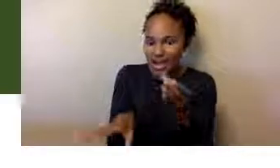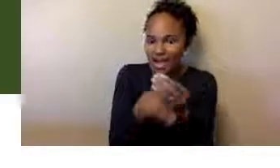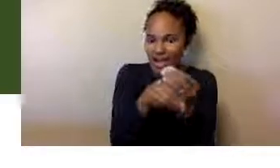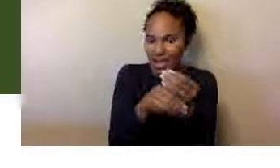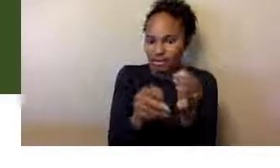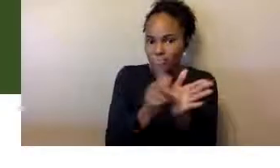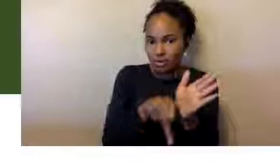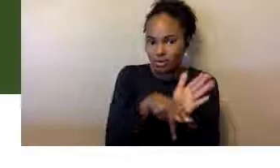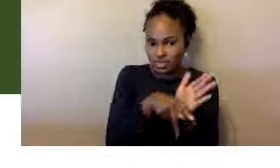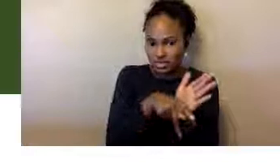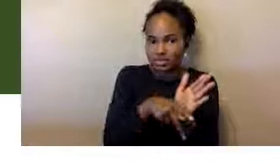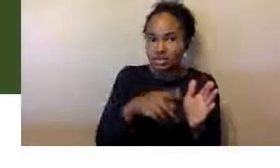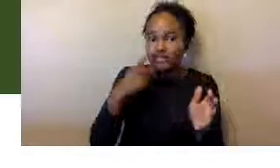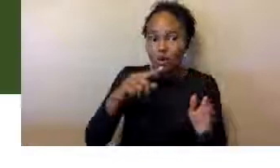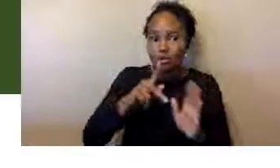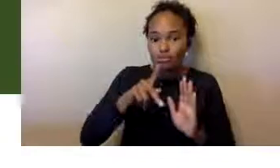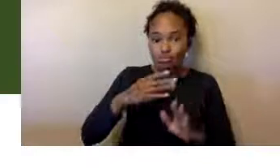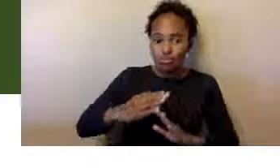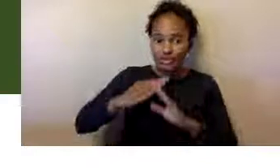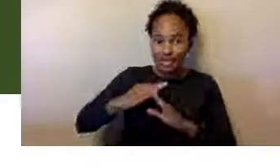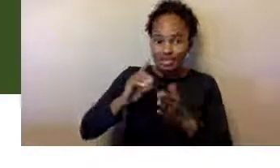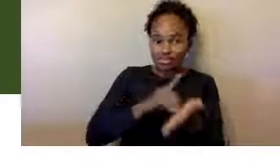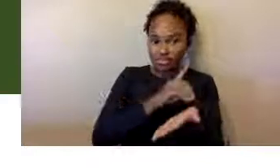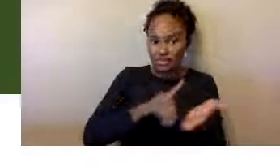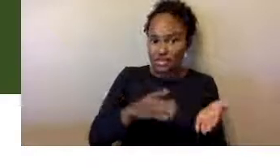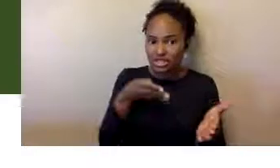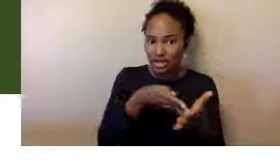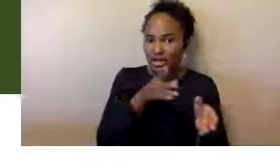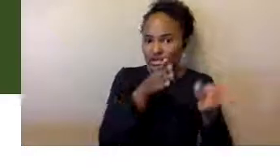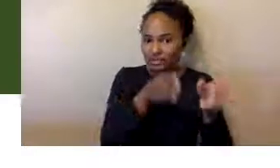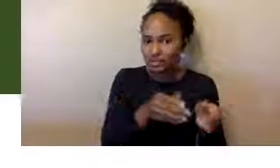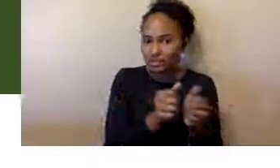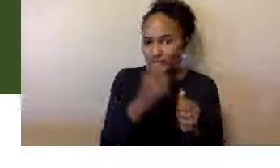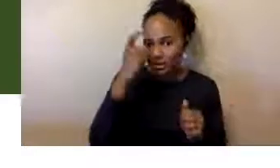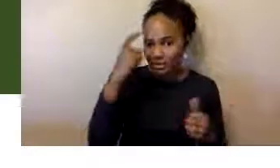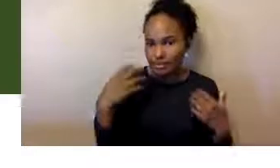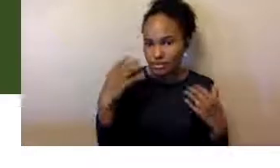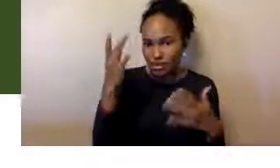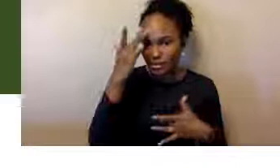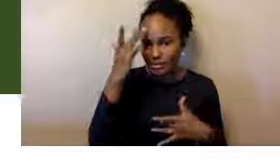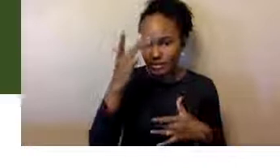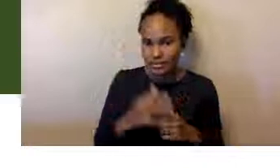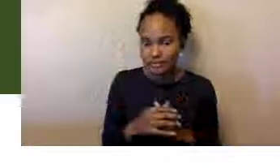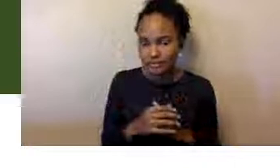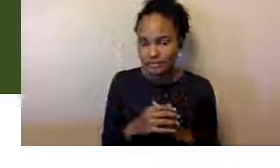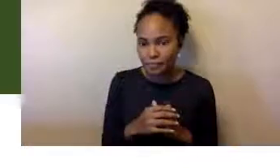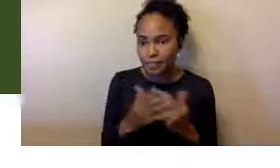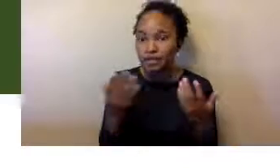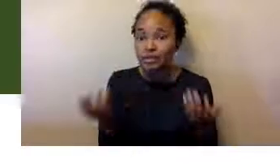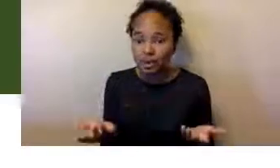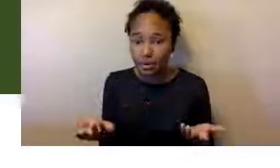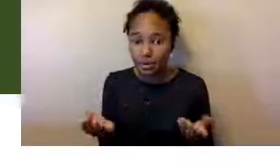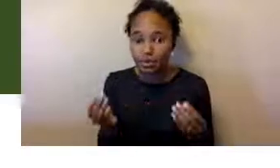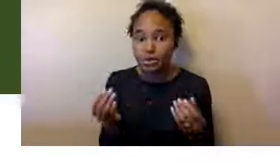against persons with mental illness. So that's, there may not be an